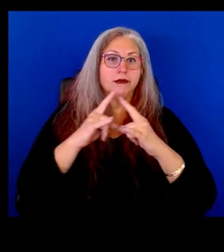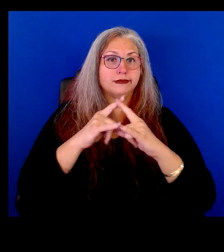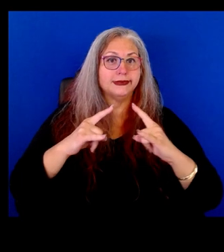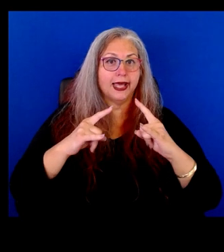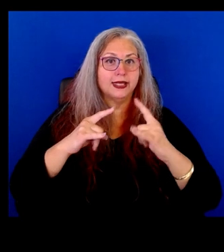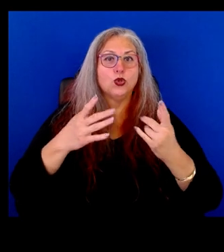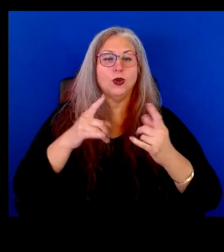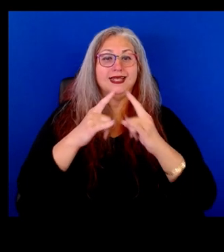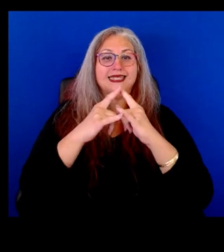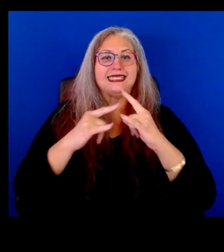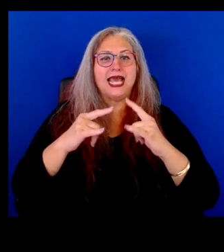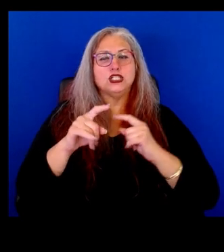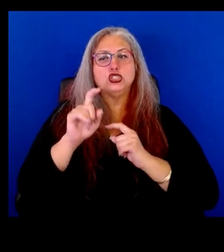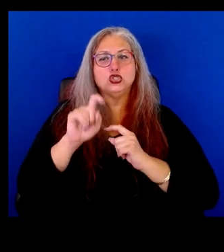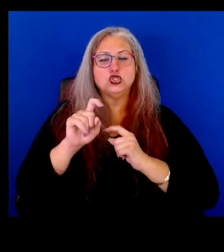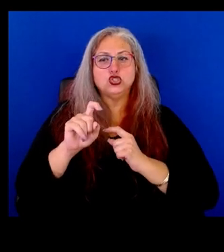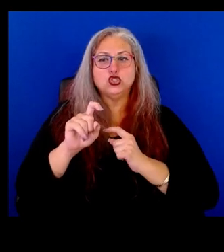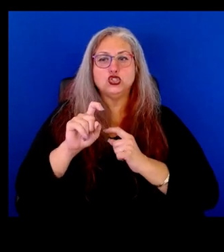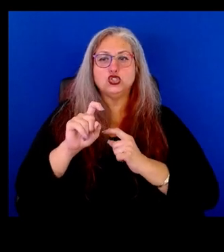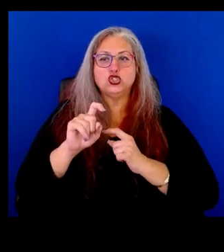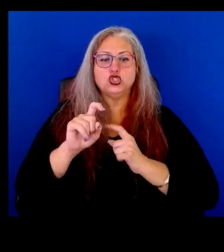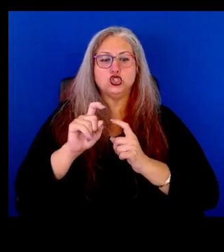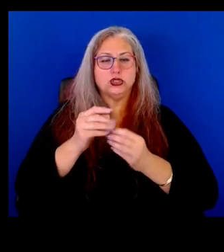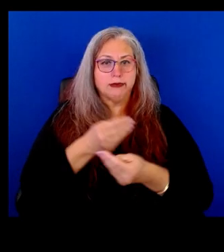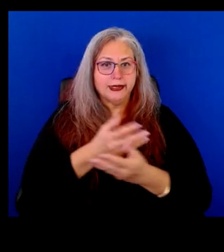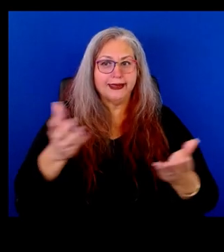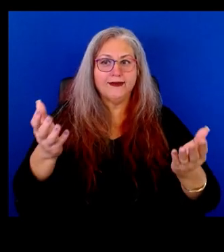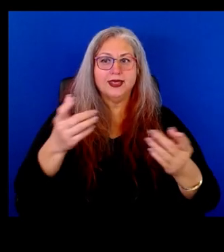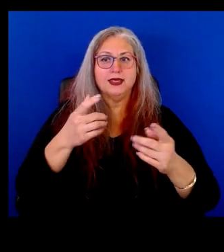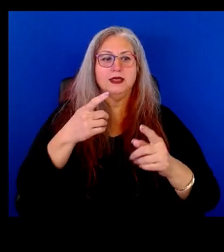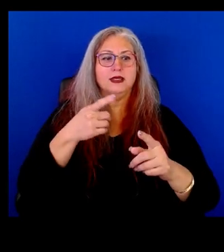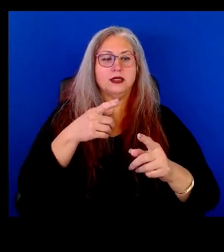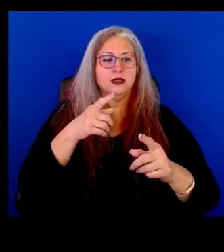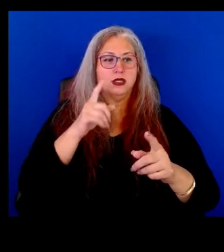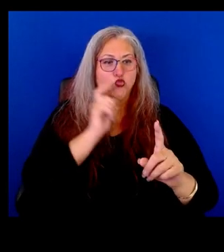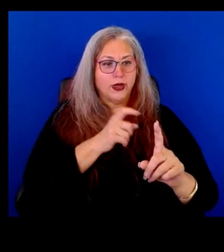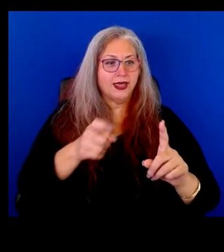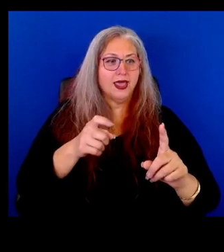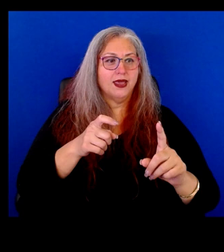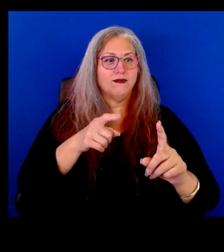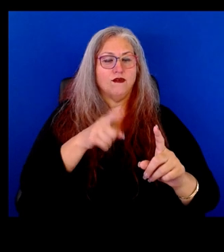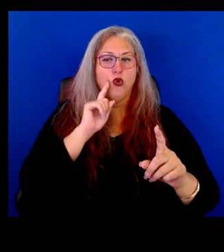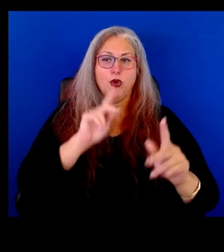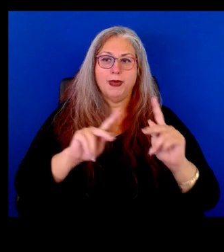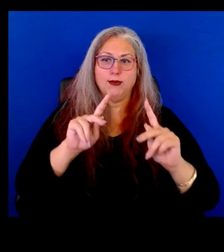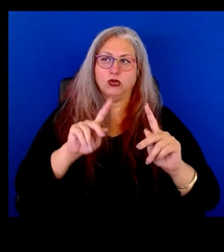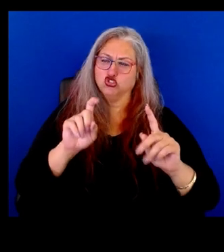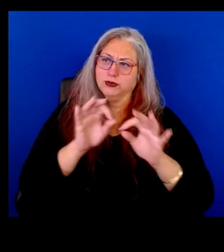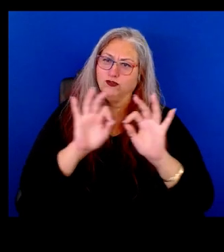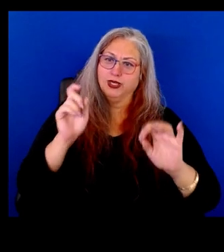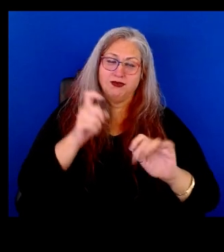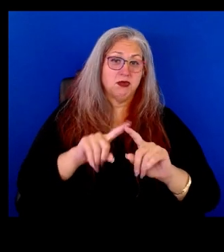tents. These tents are supposed to be given, distributed for them, to the people there for